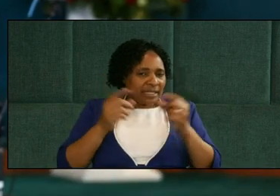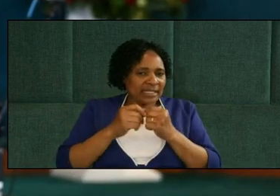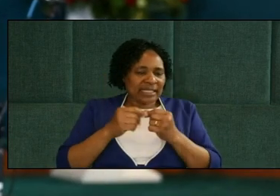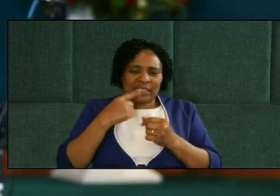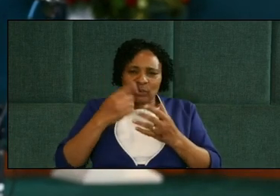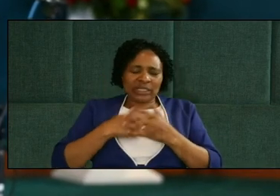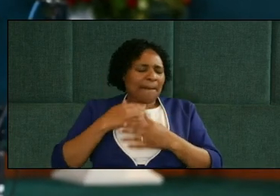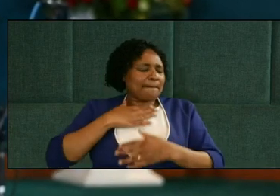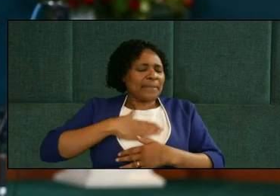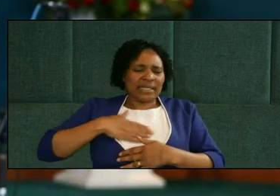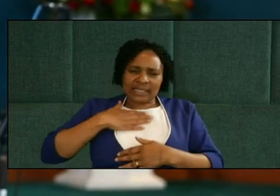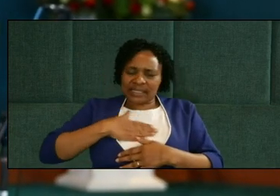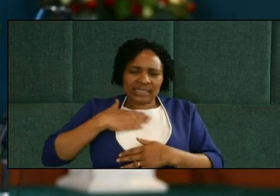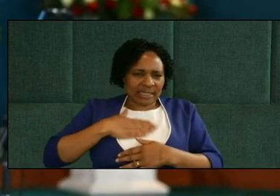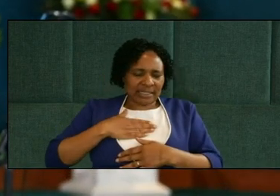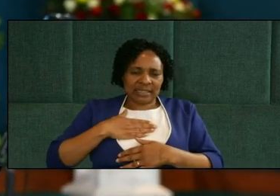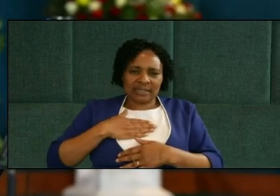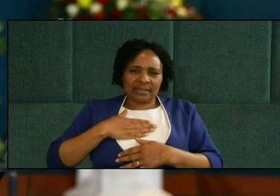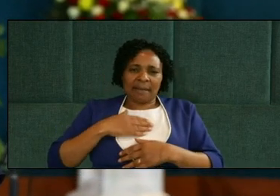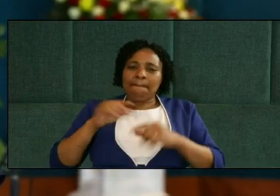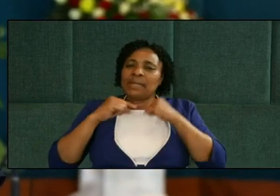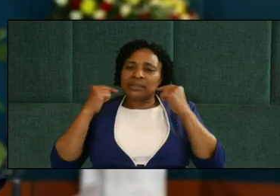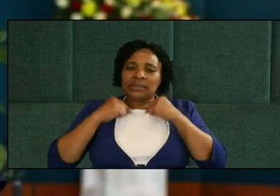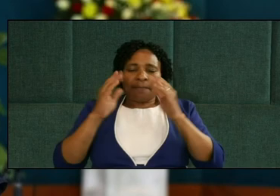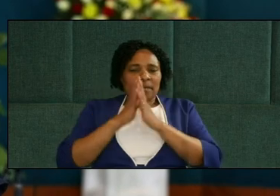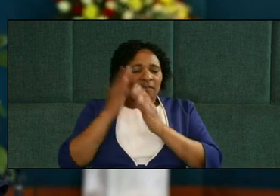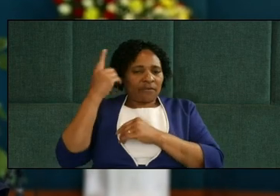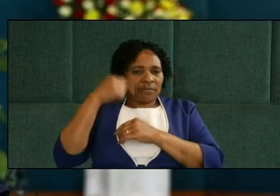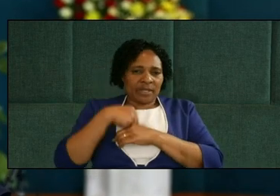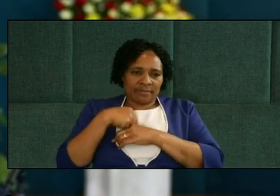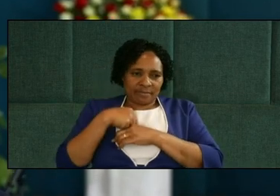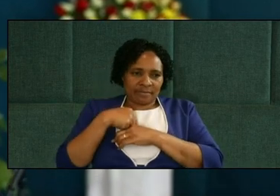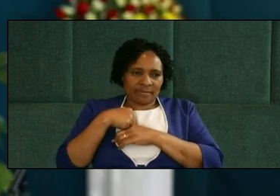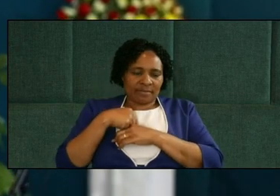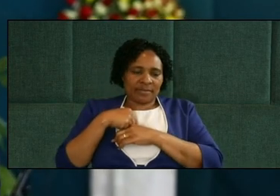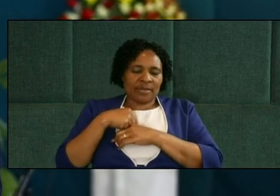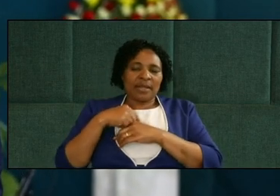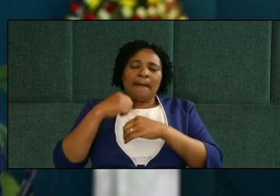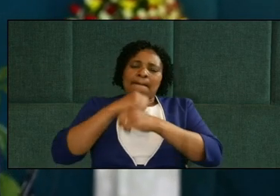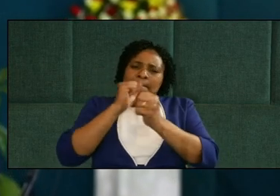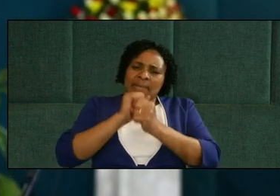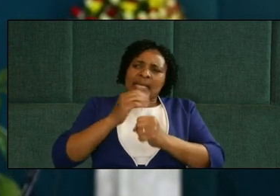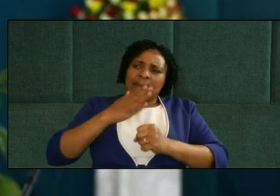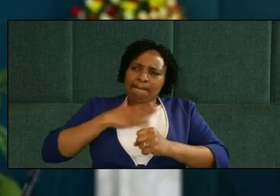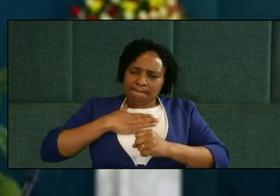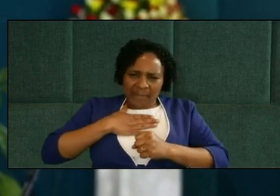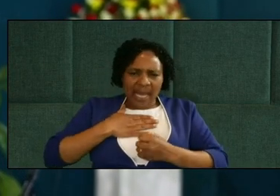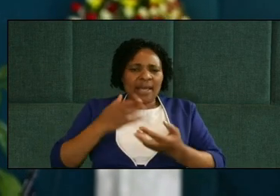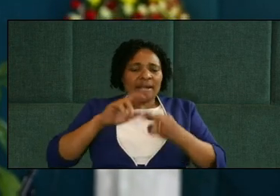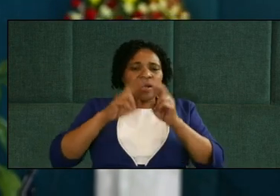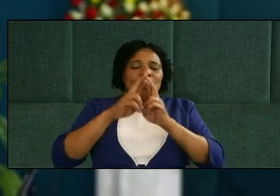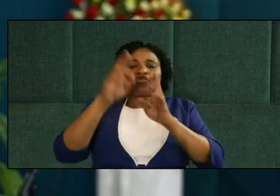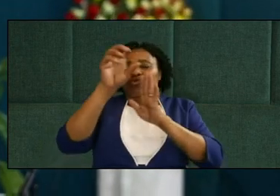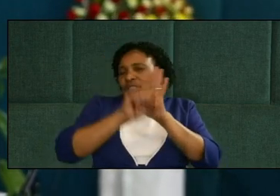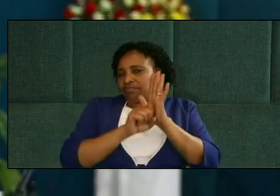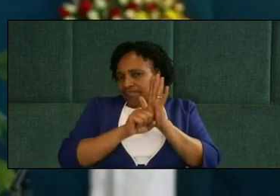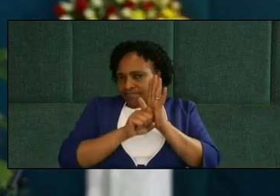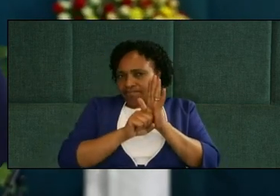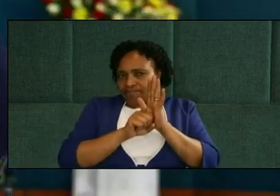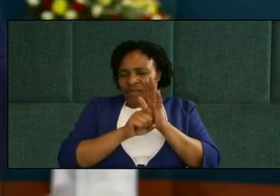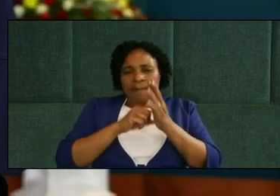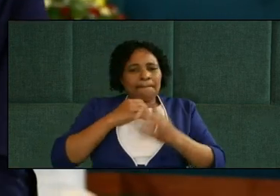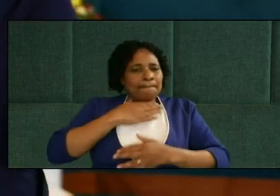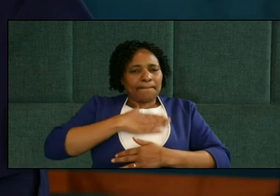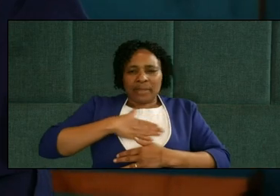please pray for me. Please pray for me that I may make my calling and election sure.